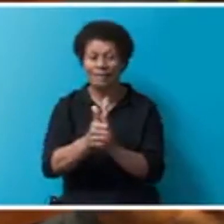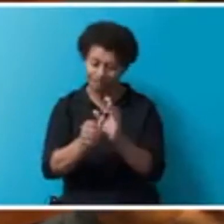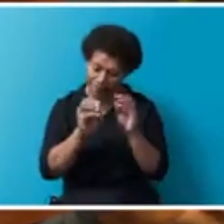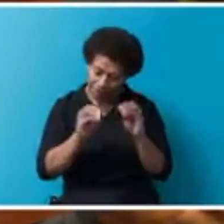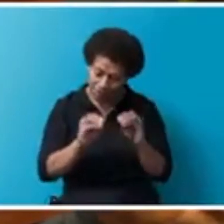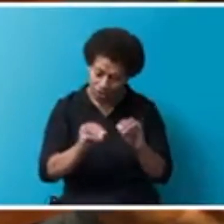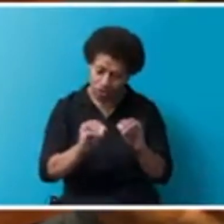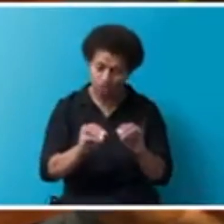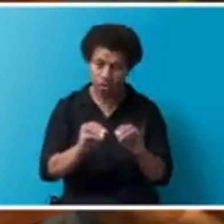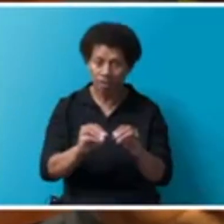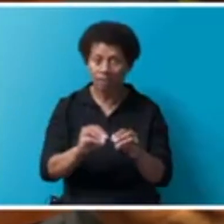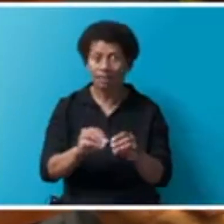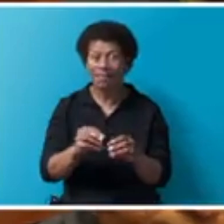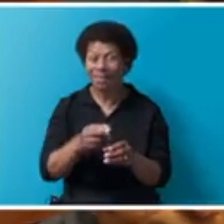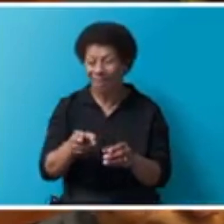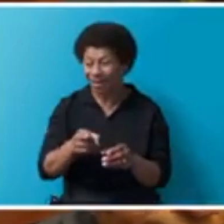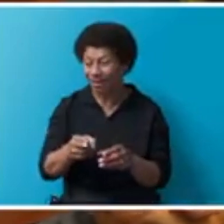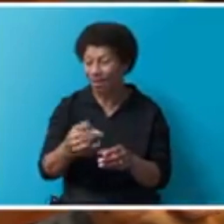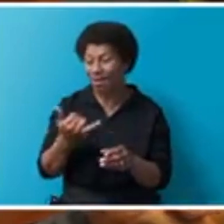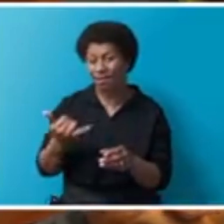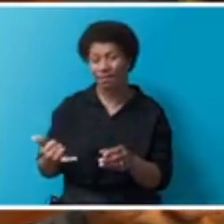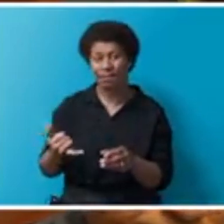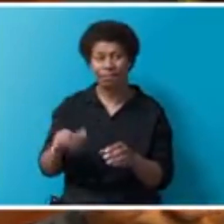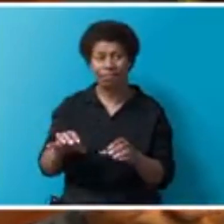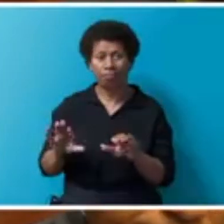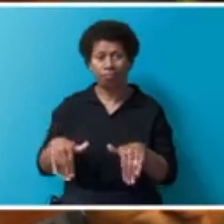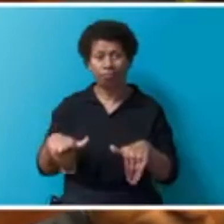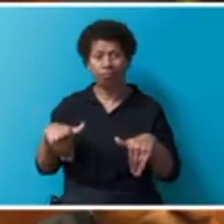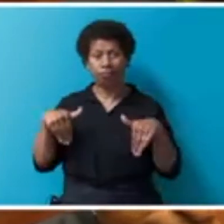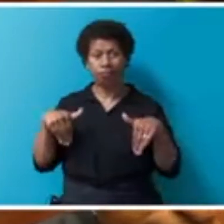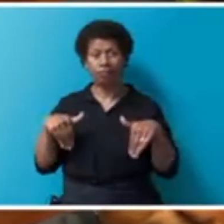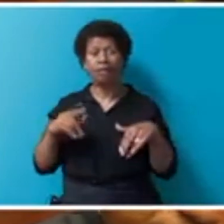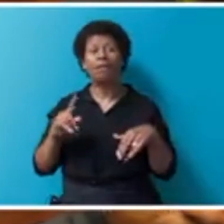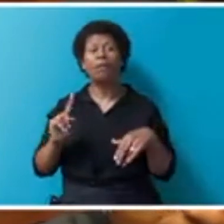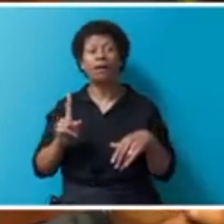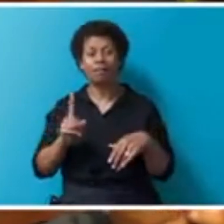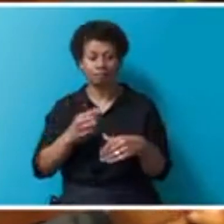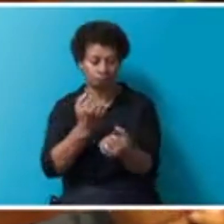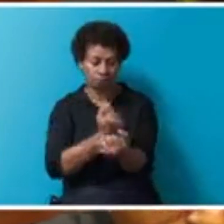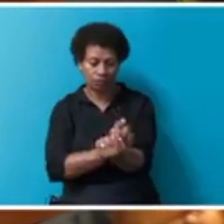to allow them to remain idle and engage in drugs and crime.